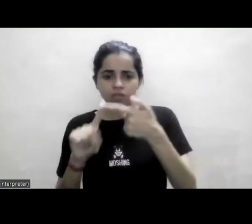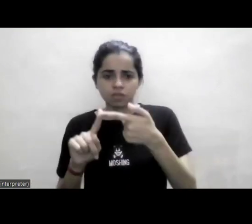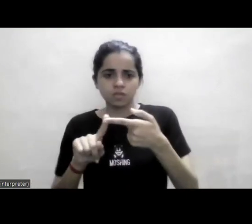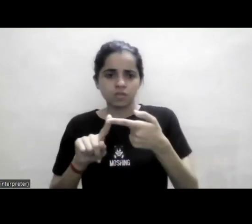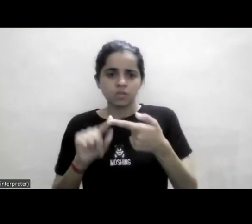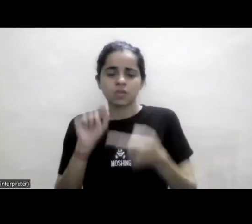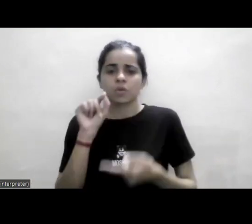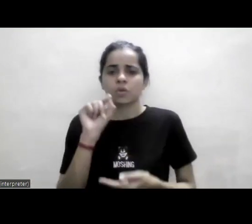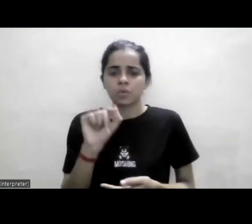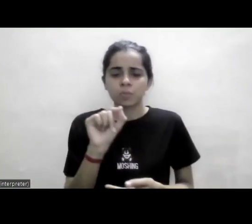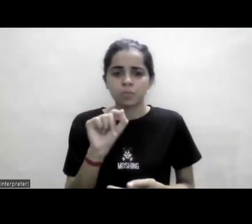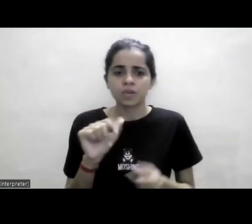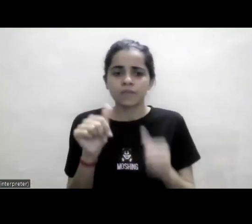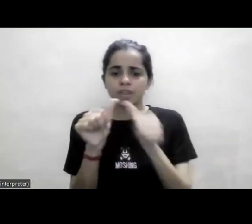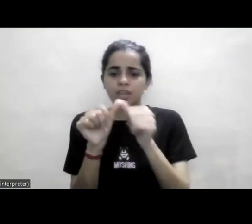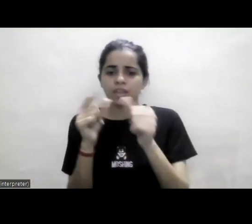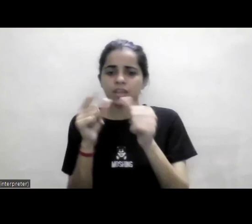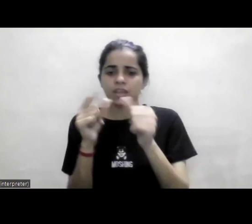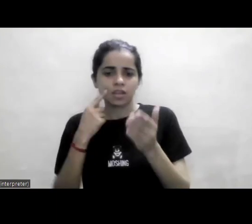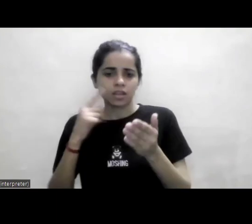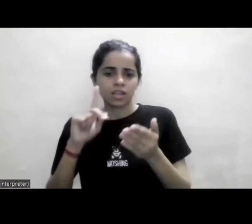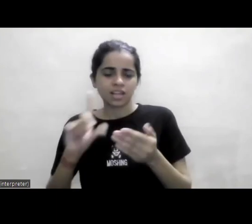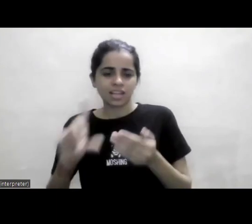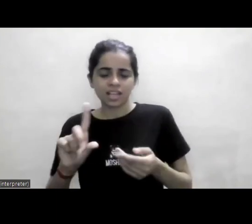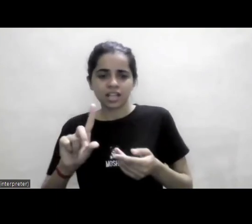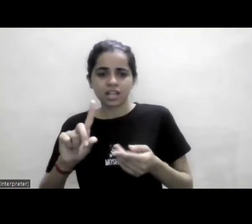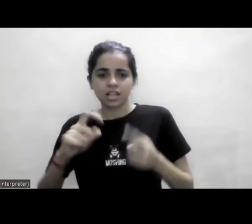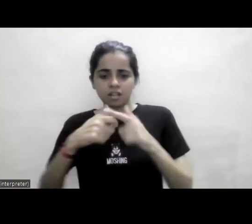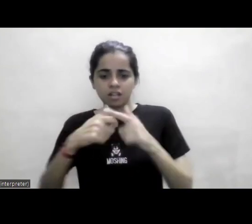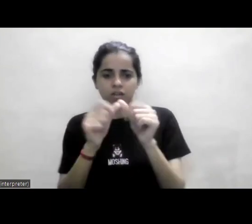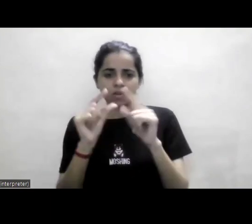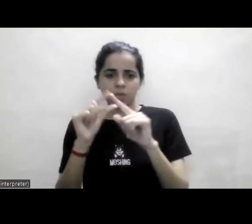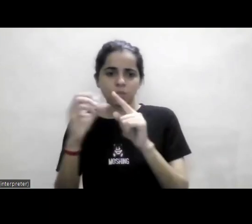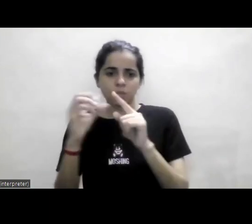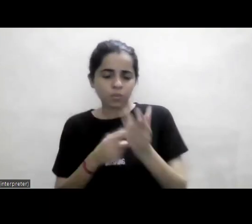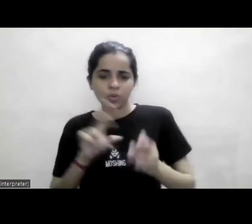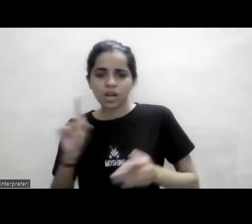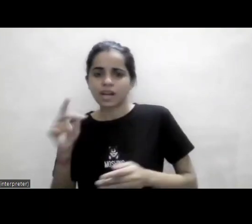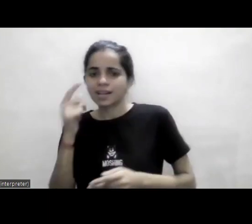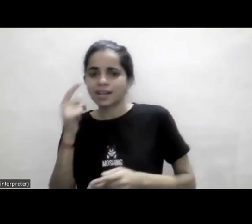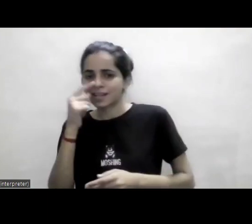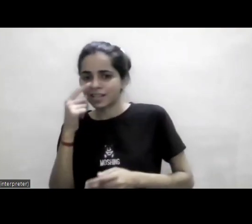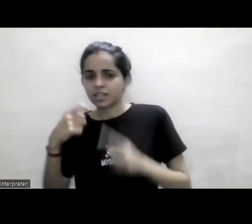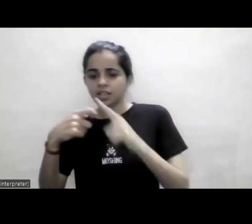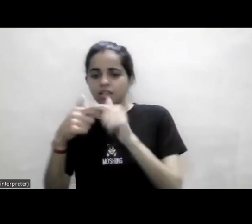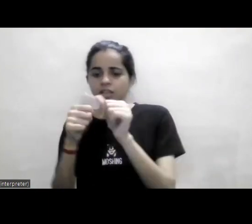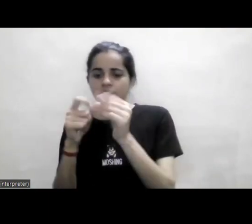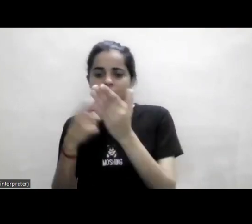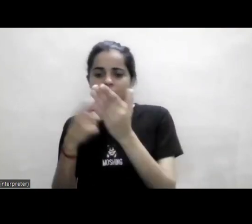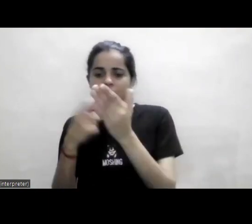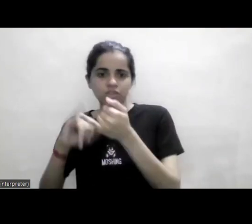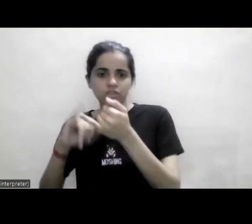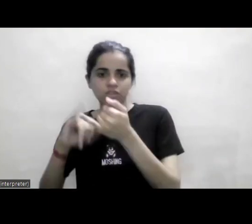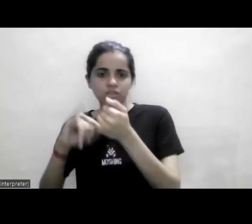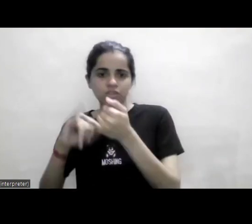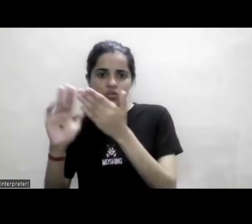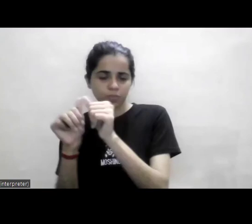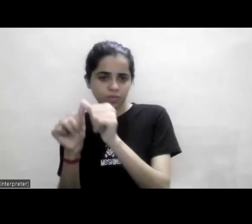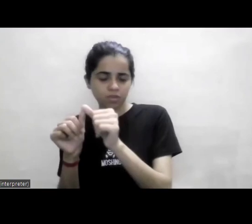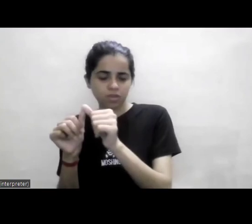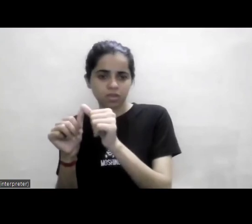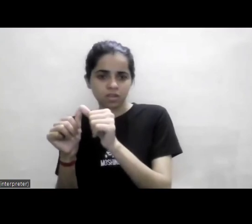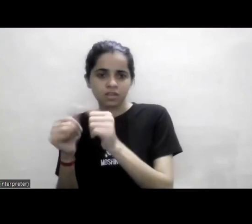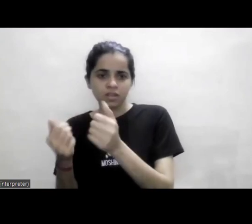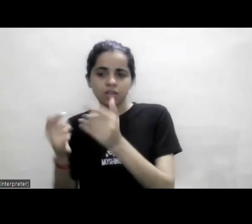which stars Anil Kapoor and Karishma Kapoor. So oh, yes. What you must have seen it. It was very